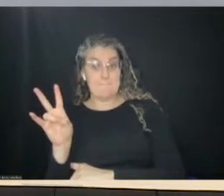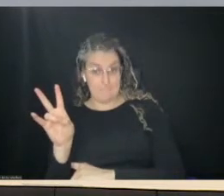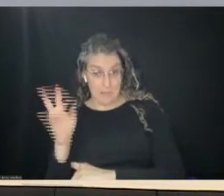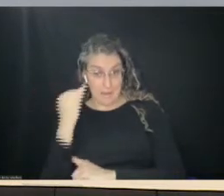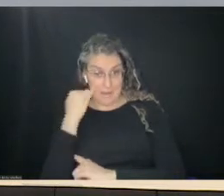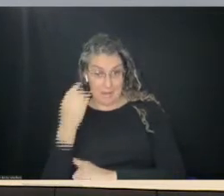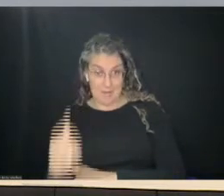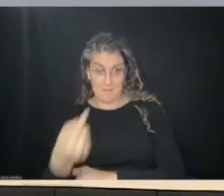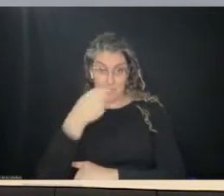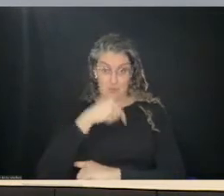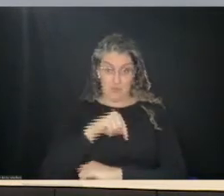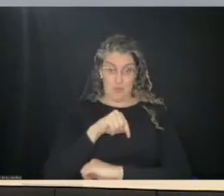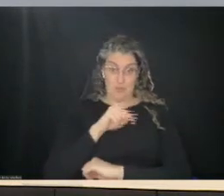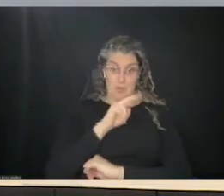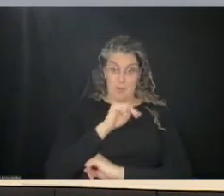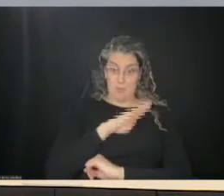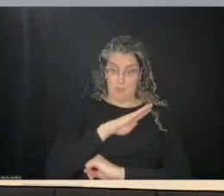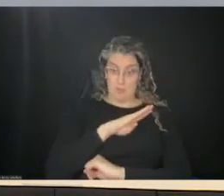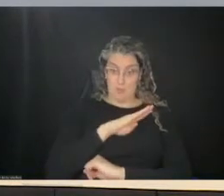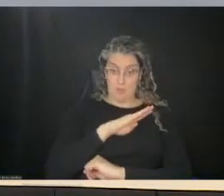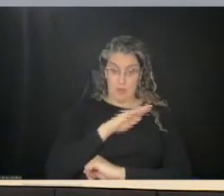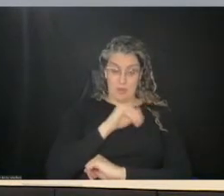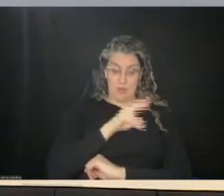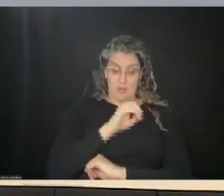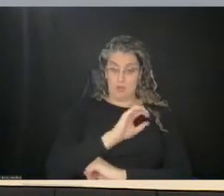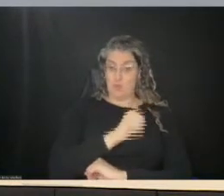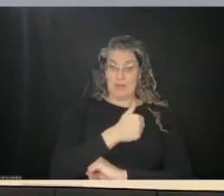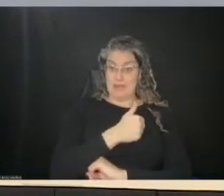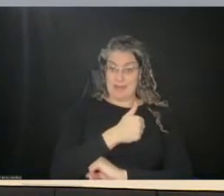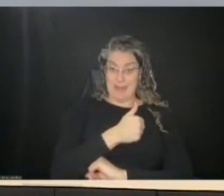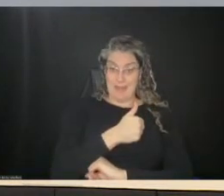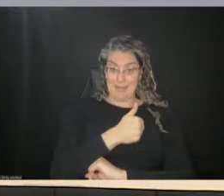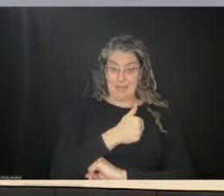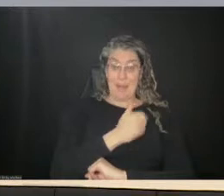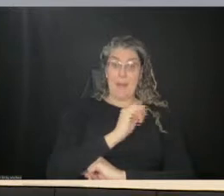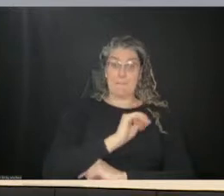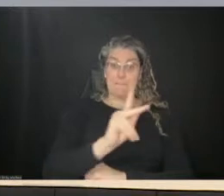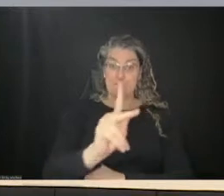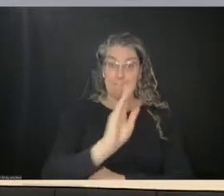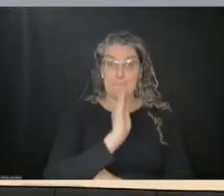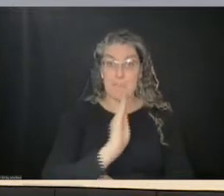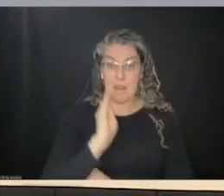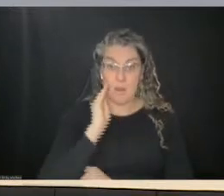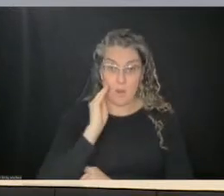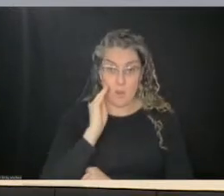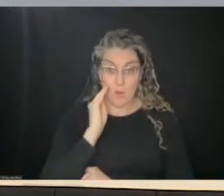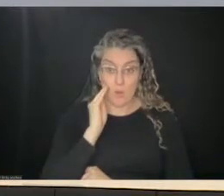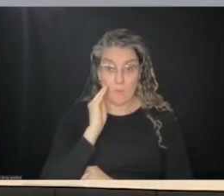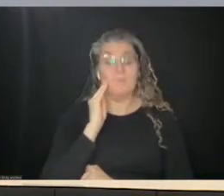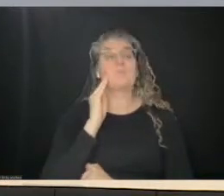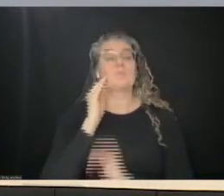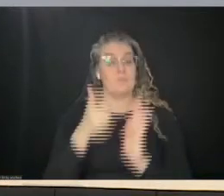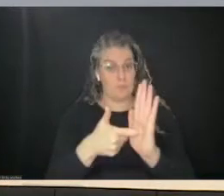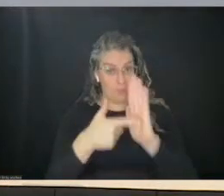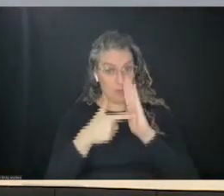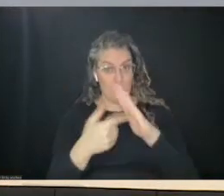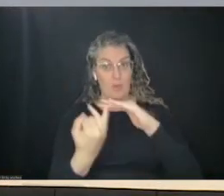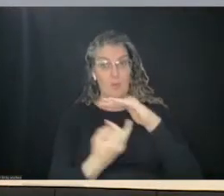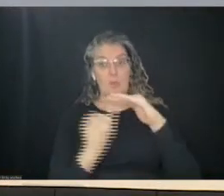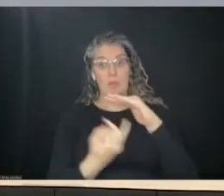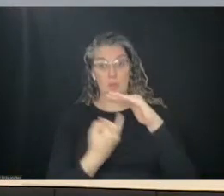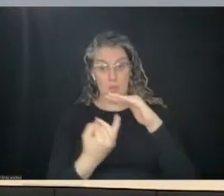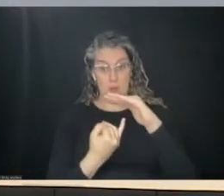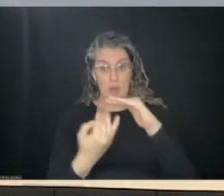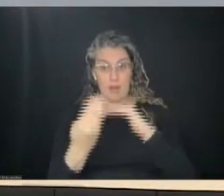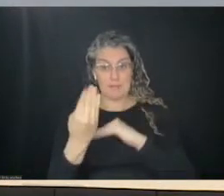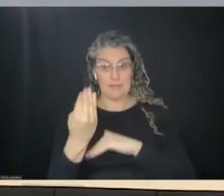Brunswick on June the 10th, for instance, and they come back, they will isolate for that 14